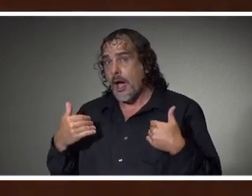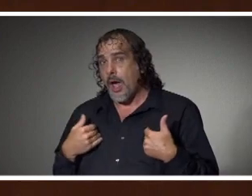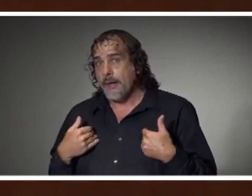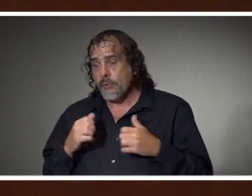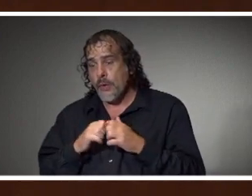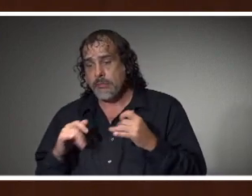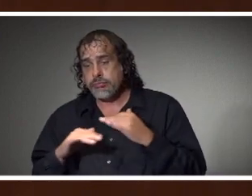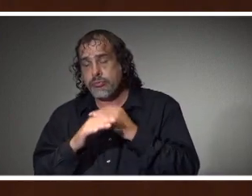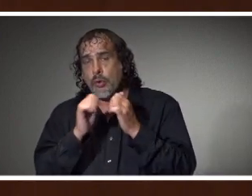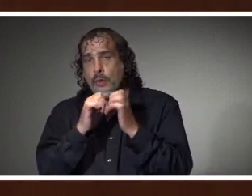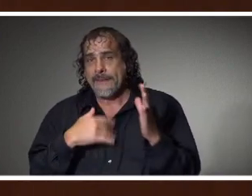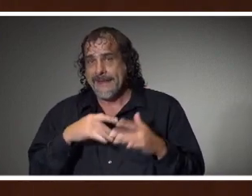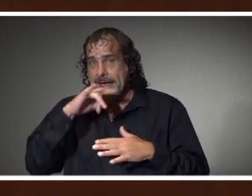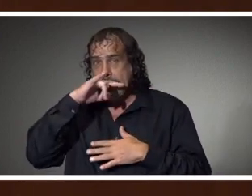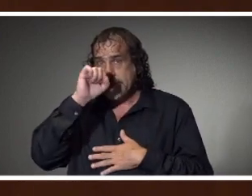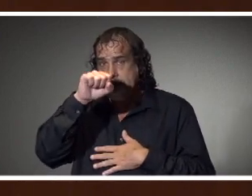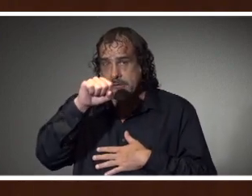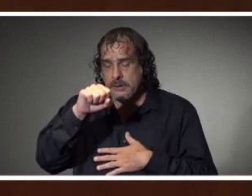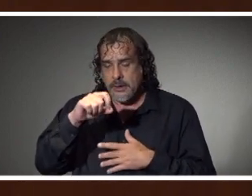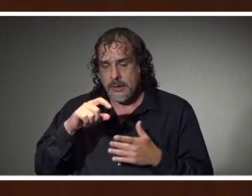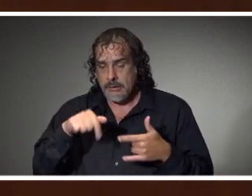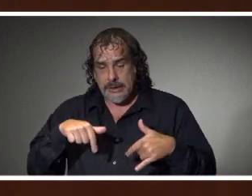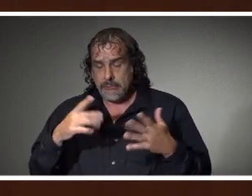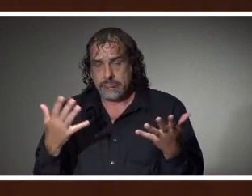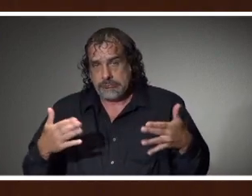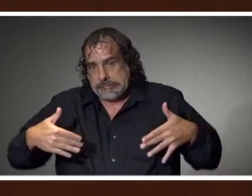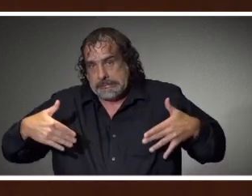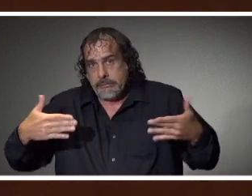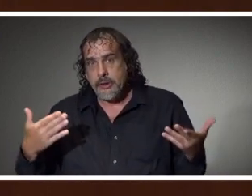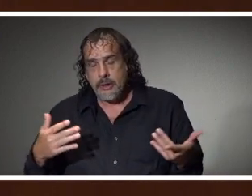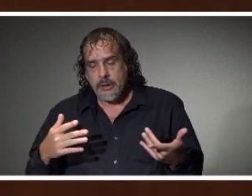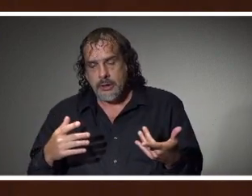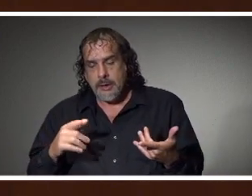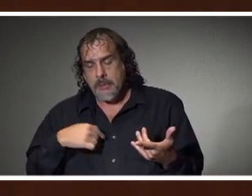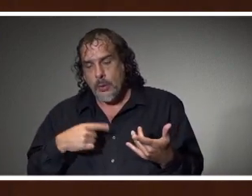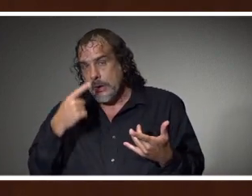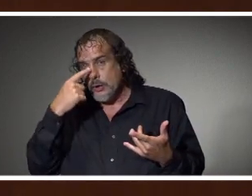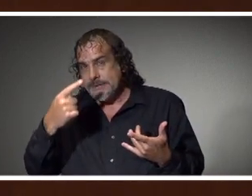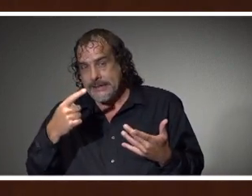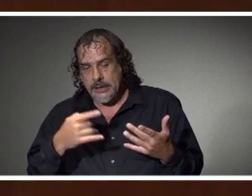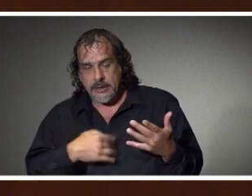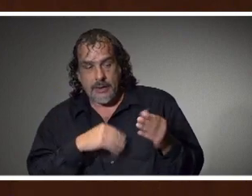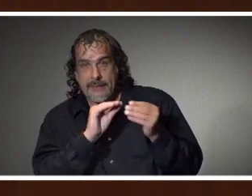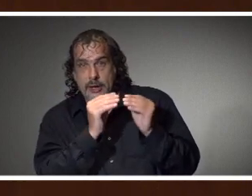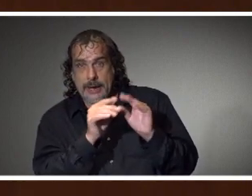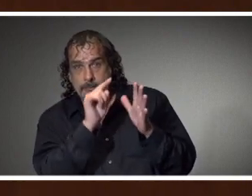kids. But specifically, the science is starting to show that